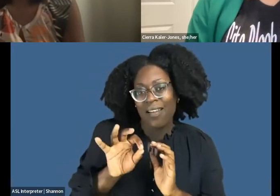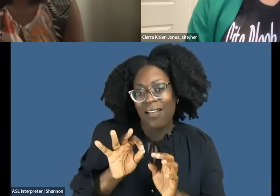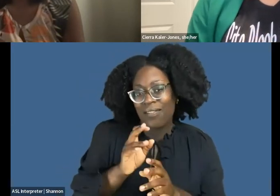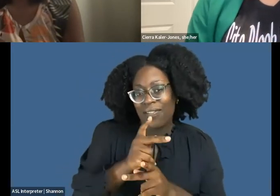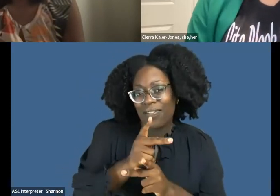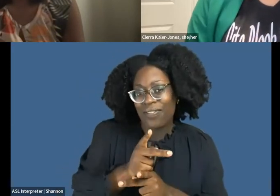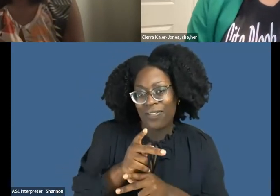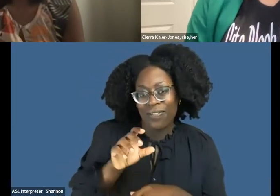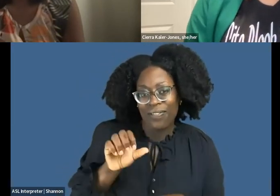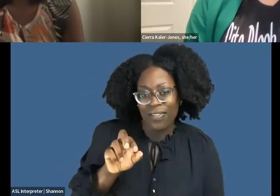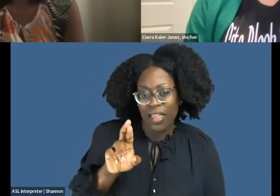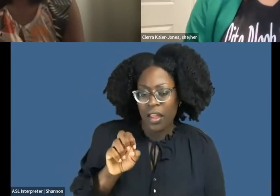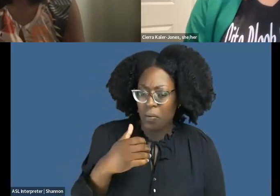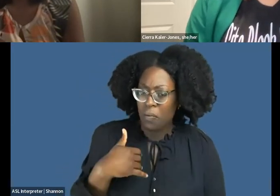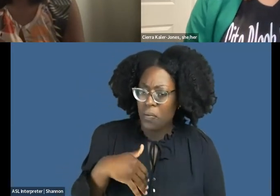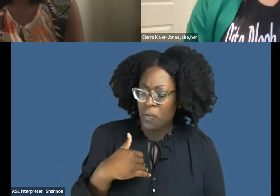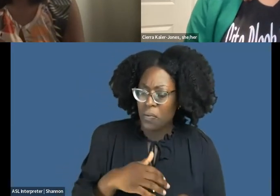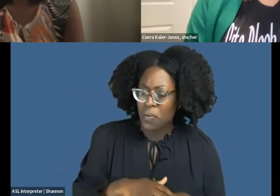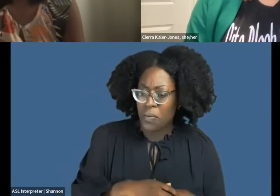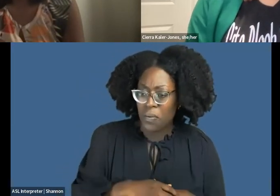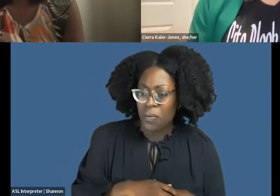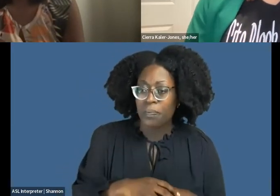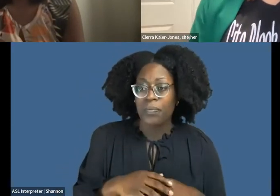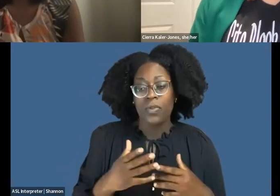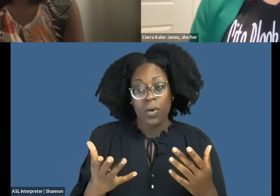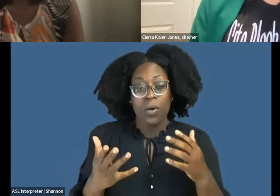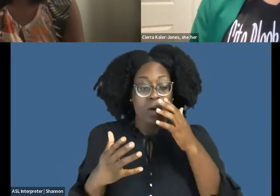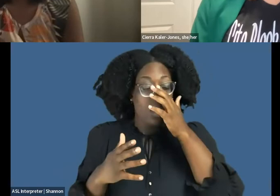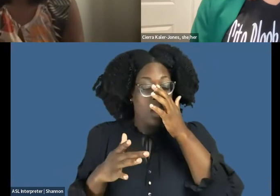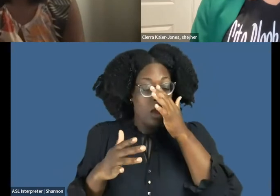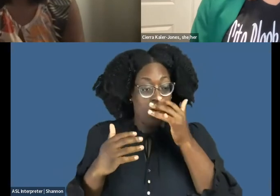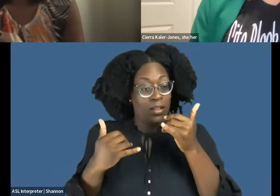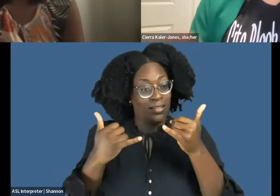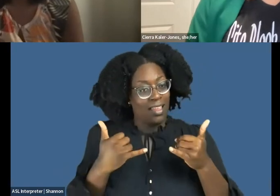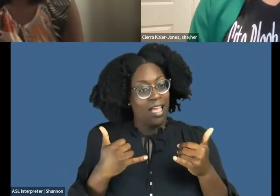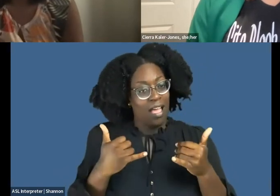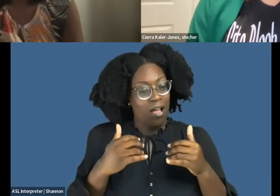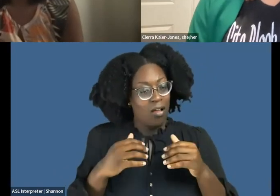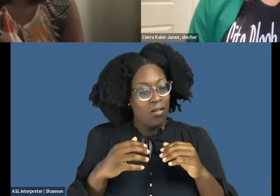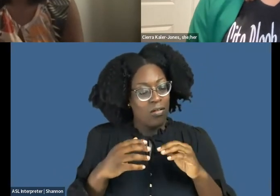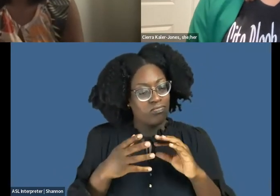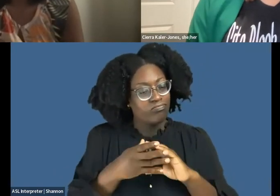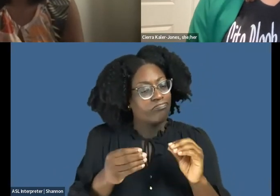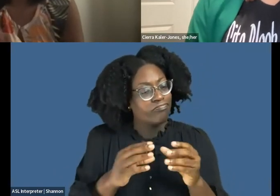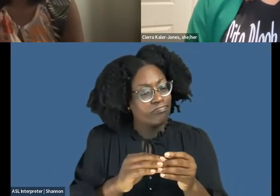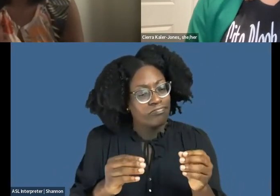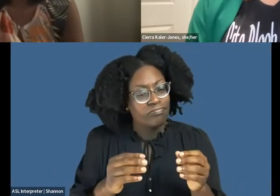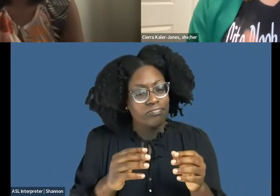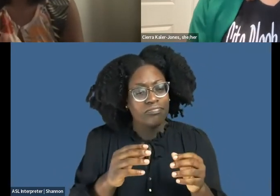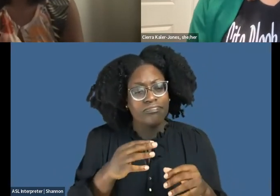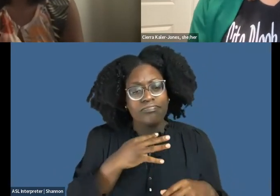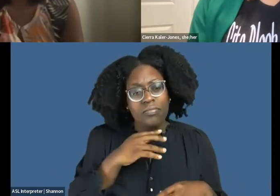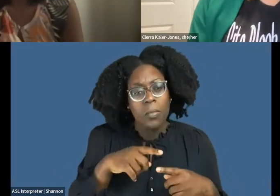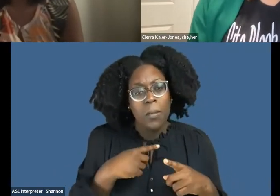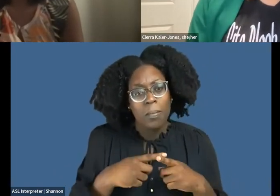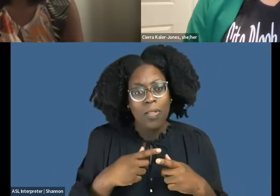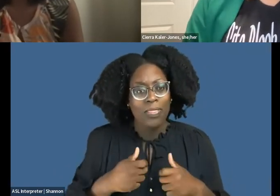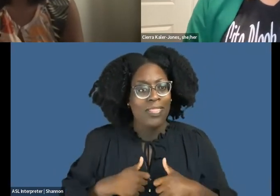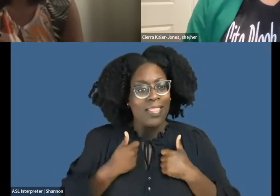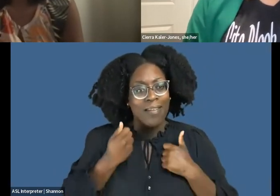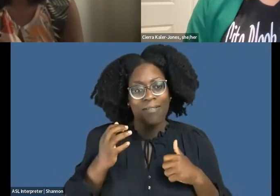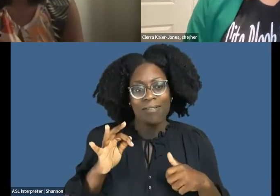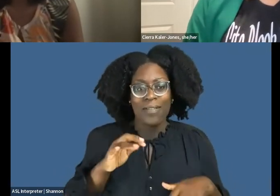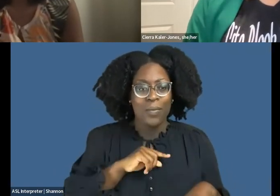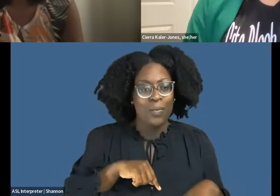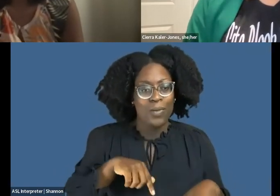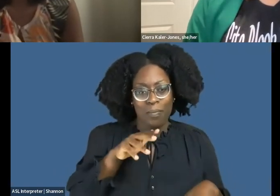into the storytelling, let's take a deep dive into the life of Queen Mother Audley Moore. But before we do that, we'd